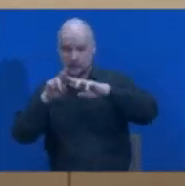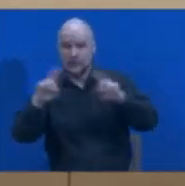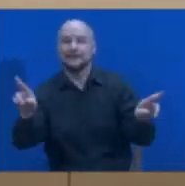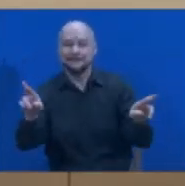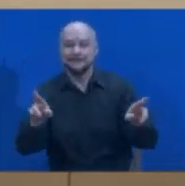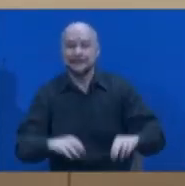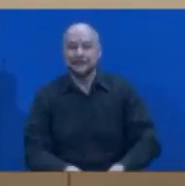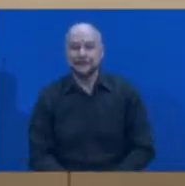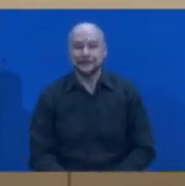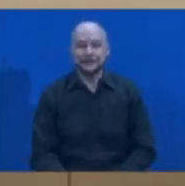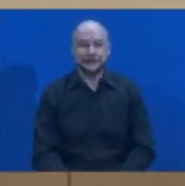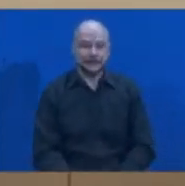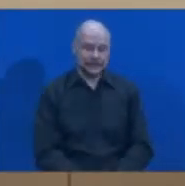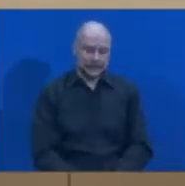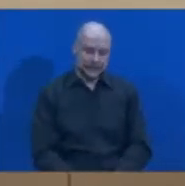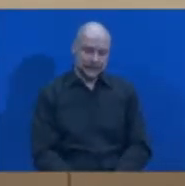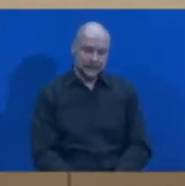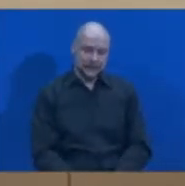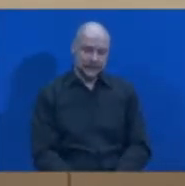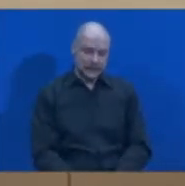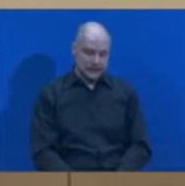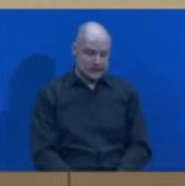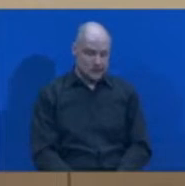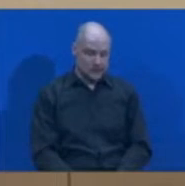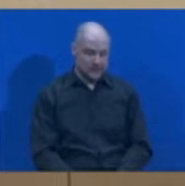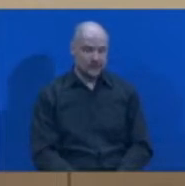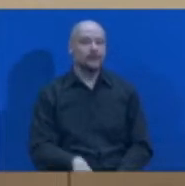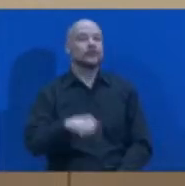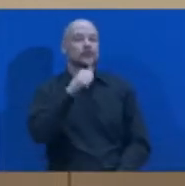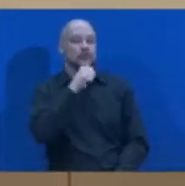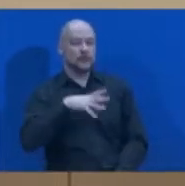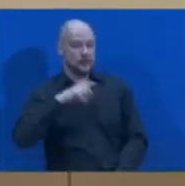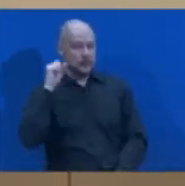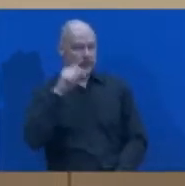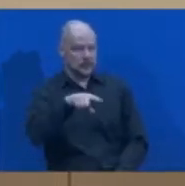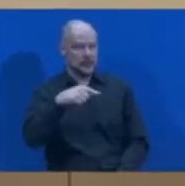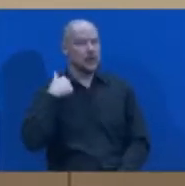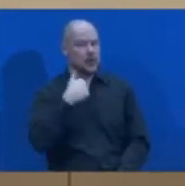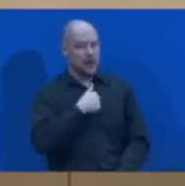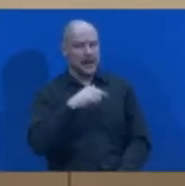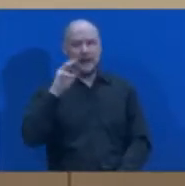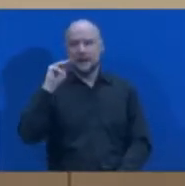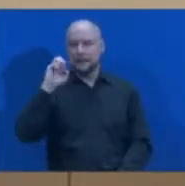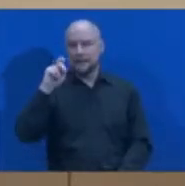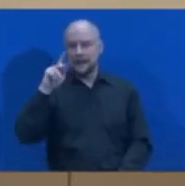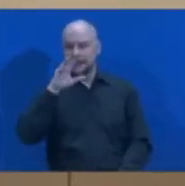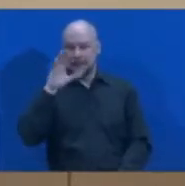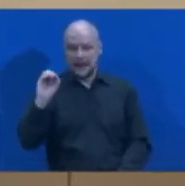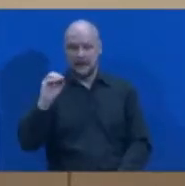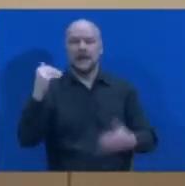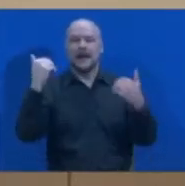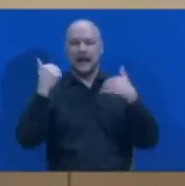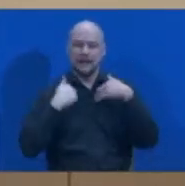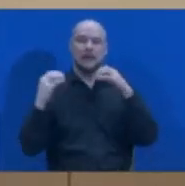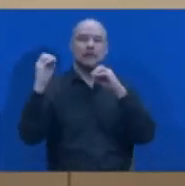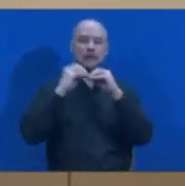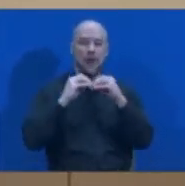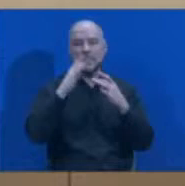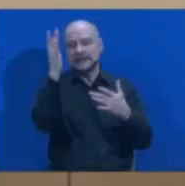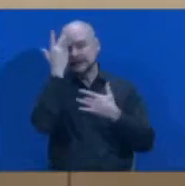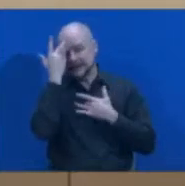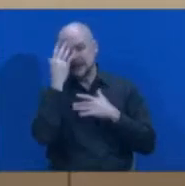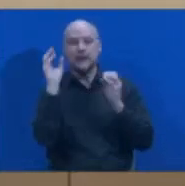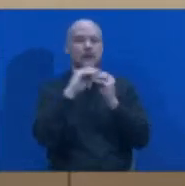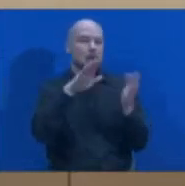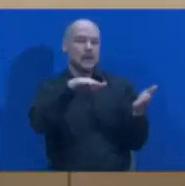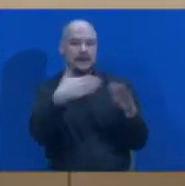Smoot. Mecklenburg is seeing by far the largest number of cases and deaths. Does it make sense to reopen Mecklenburg on the same timeline as the rest of the